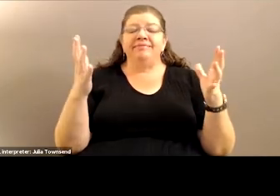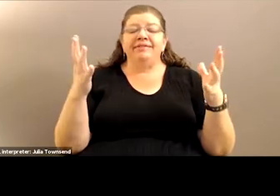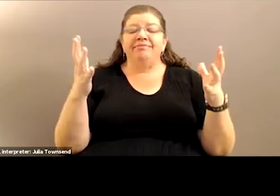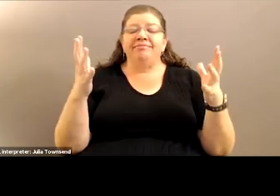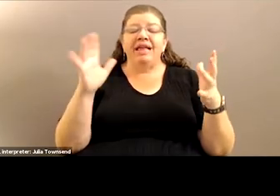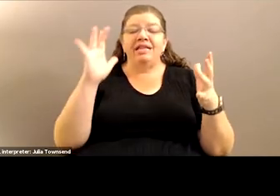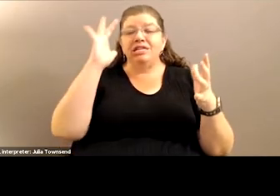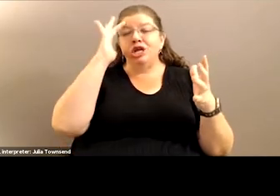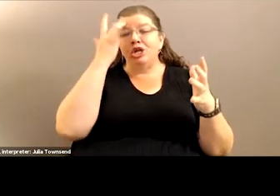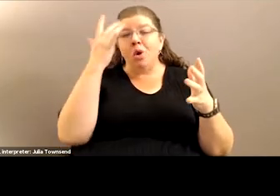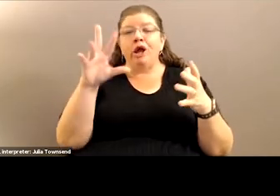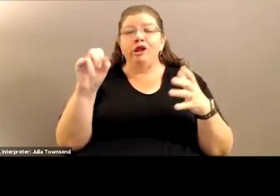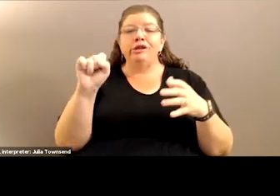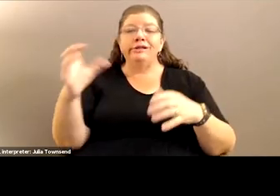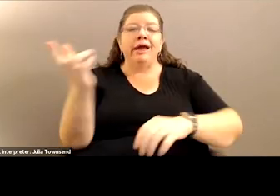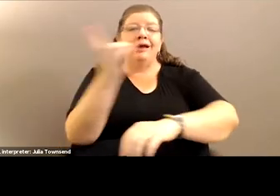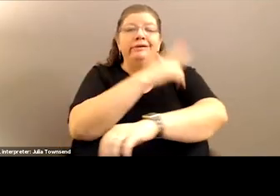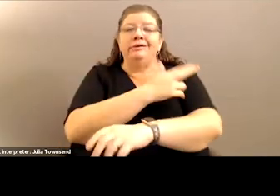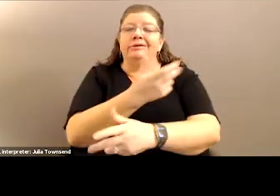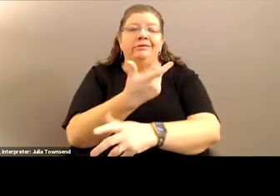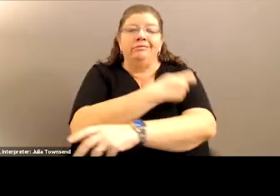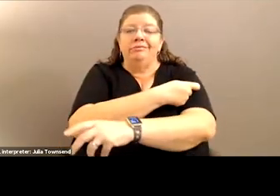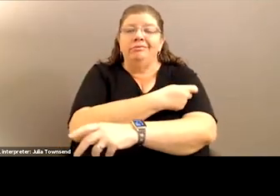annoying 30 seconds he signs